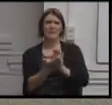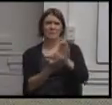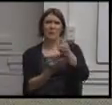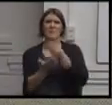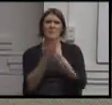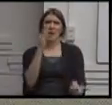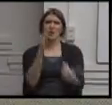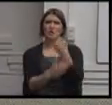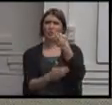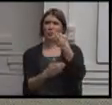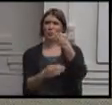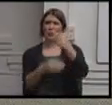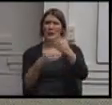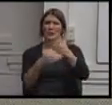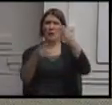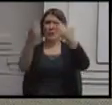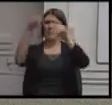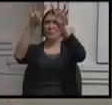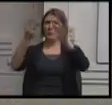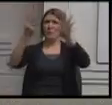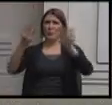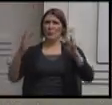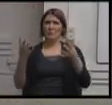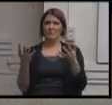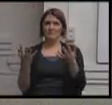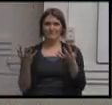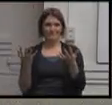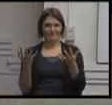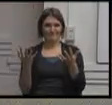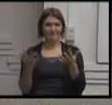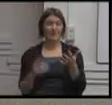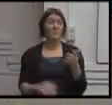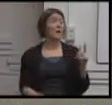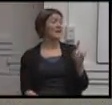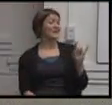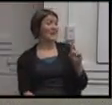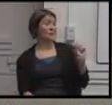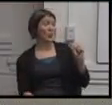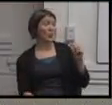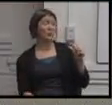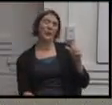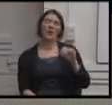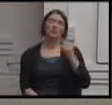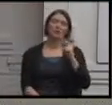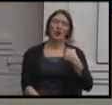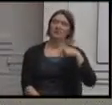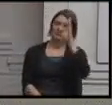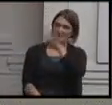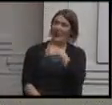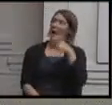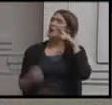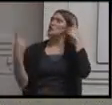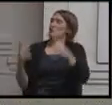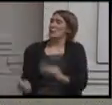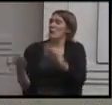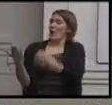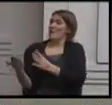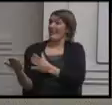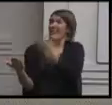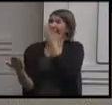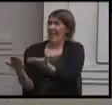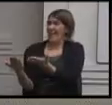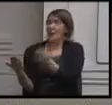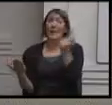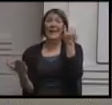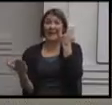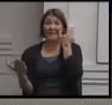that's the most specific that this thing has gotten. But David Scholes, I agree with you for bringing this up. Oh, yeah. And for if